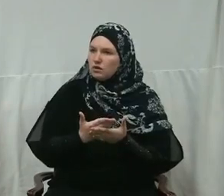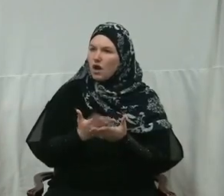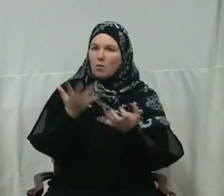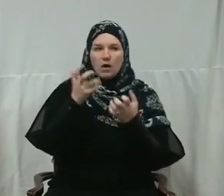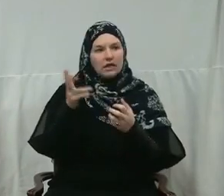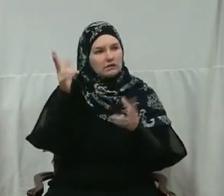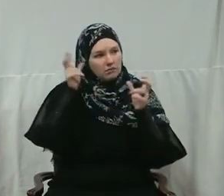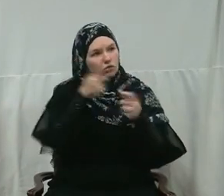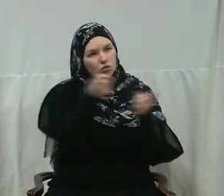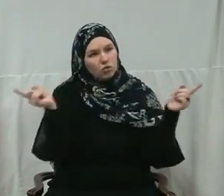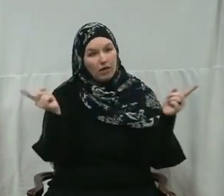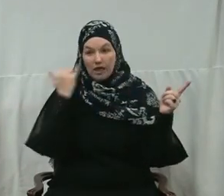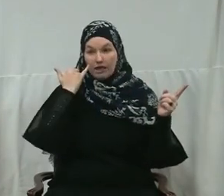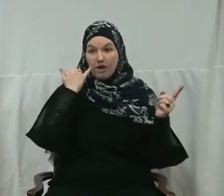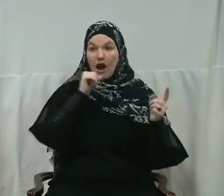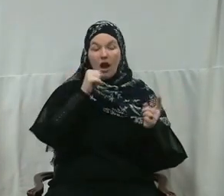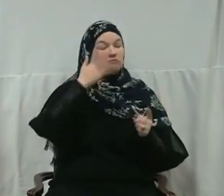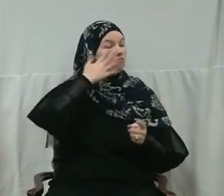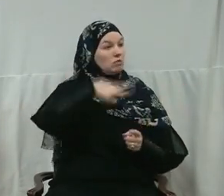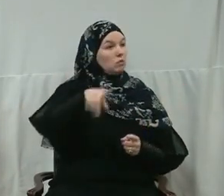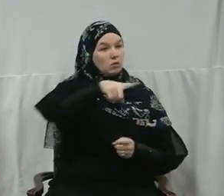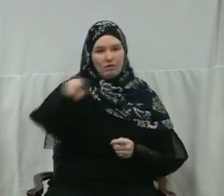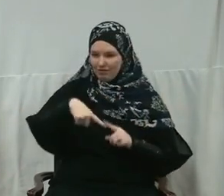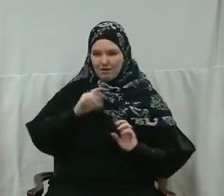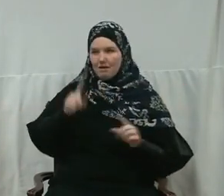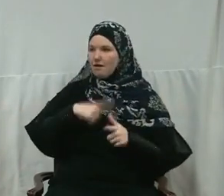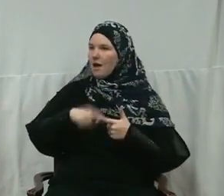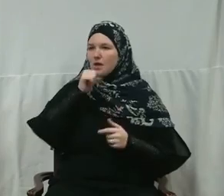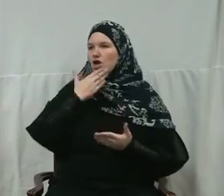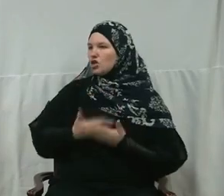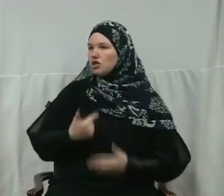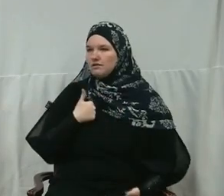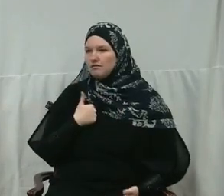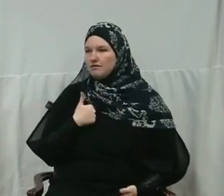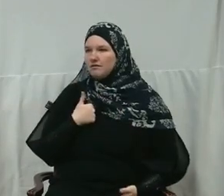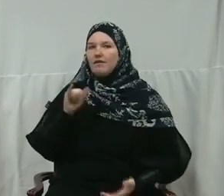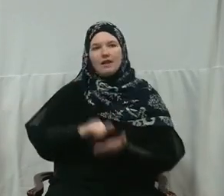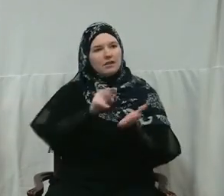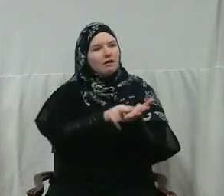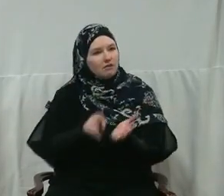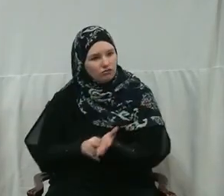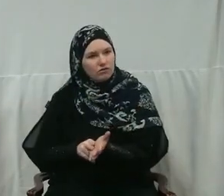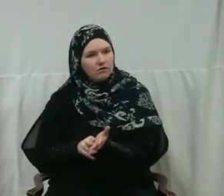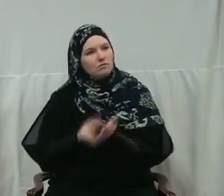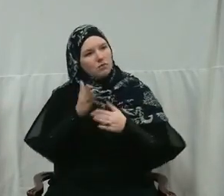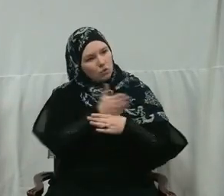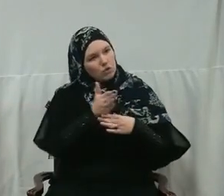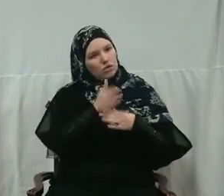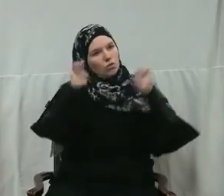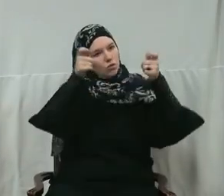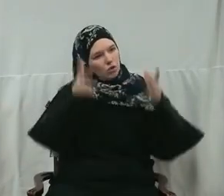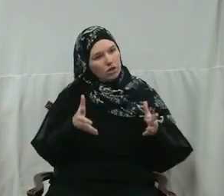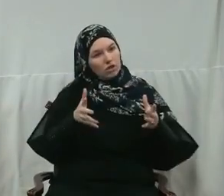out and listen to you. This is the contract between the ruled and the rulers, that the